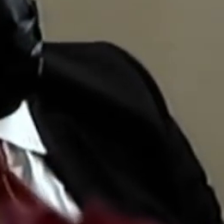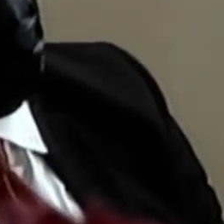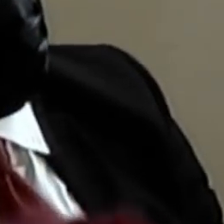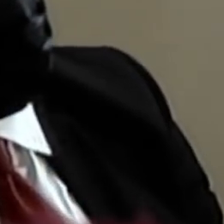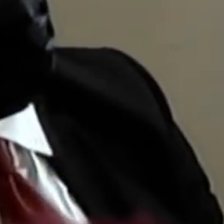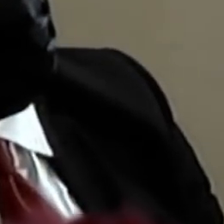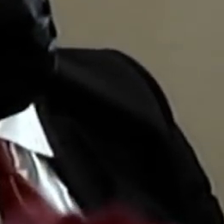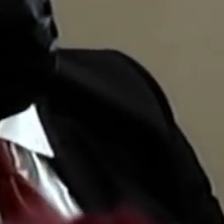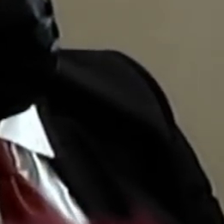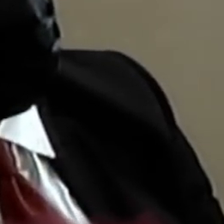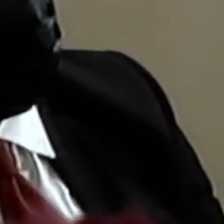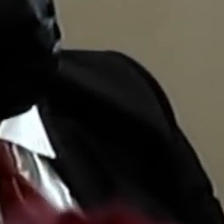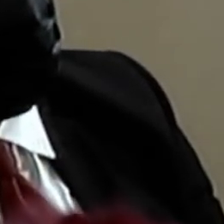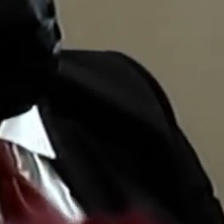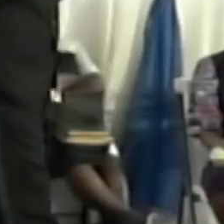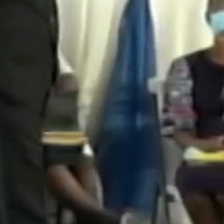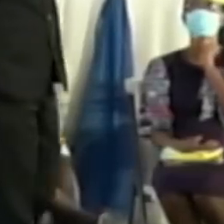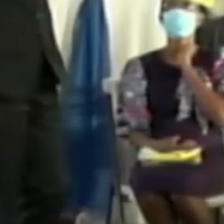something.